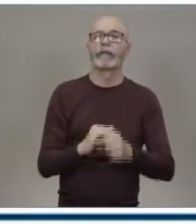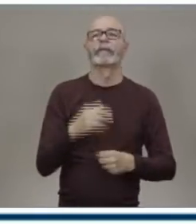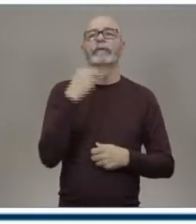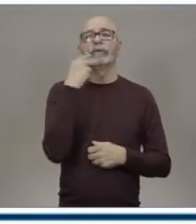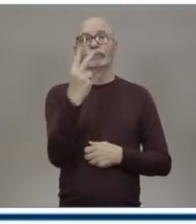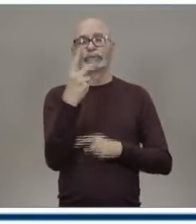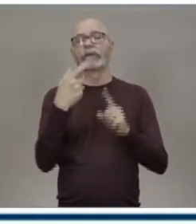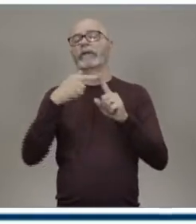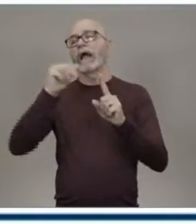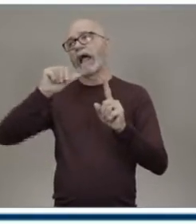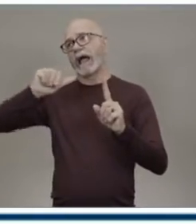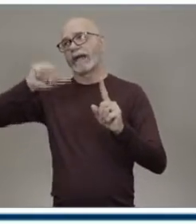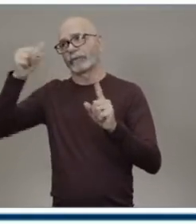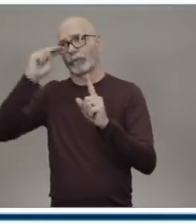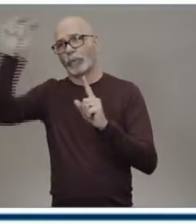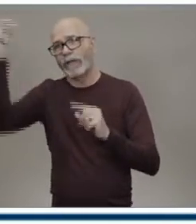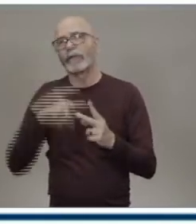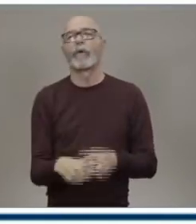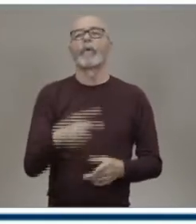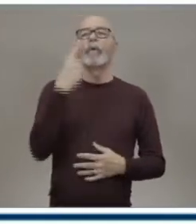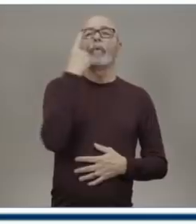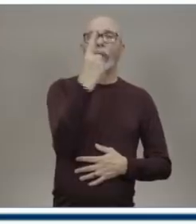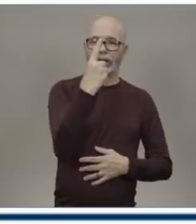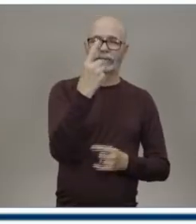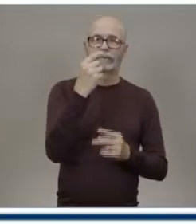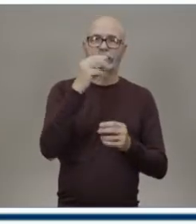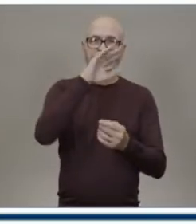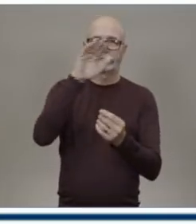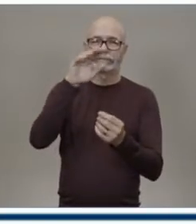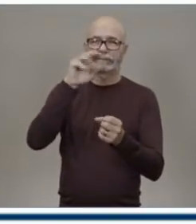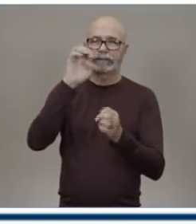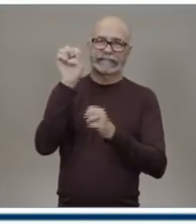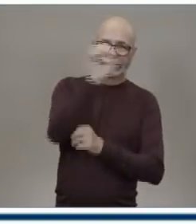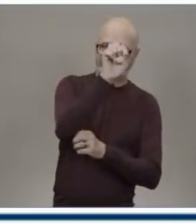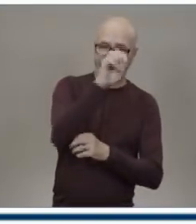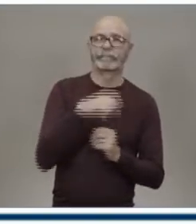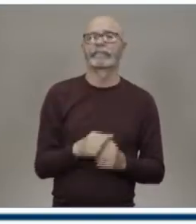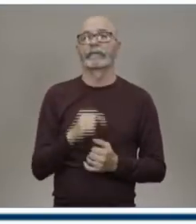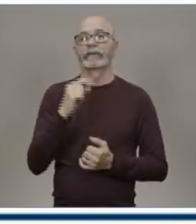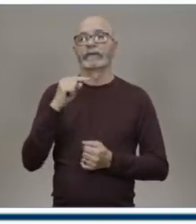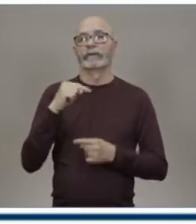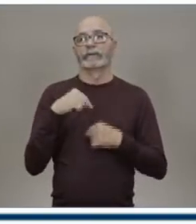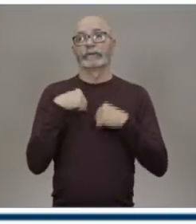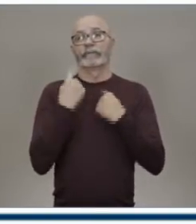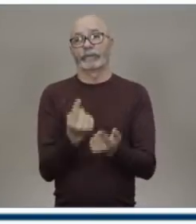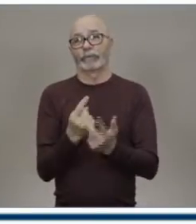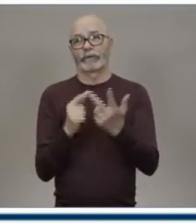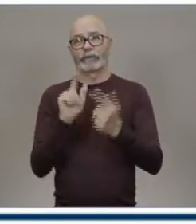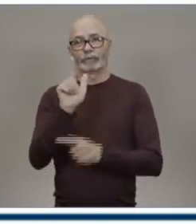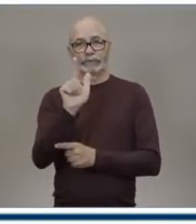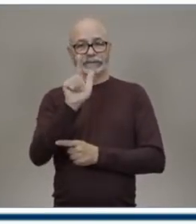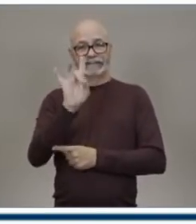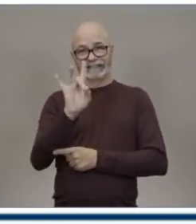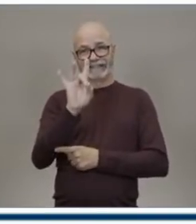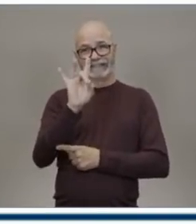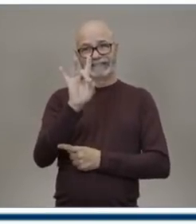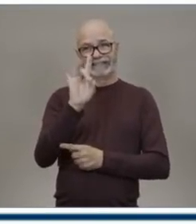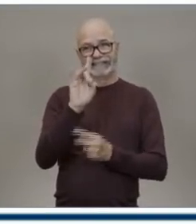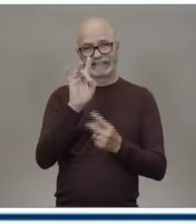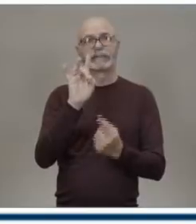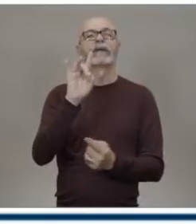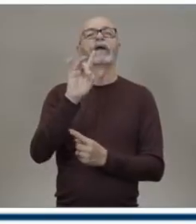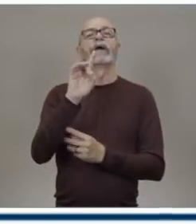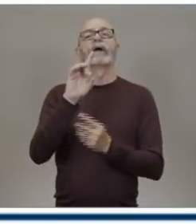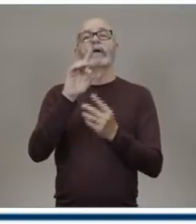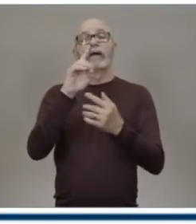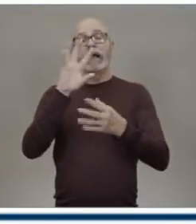the 27th, we had 3 cases in Central Zone, and on the 28th, we reported 1 case in Central Zone. And